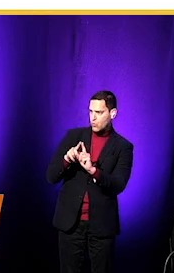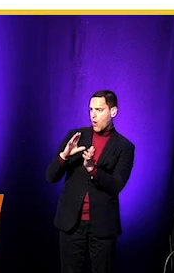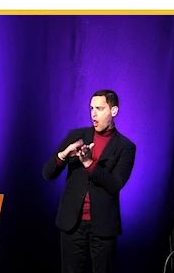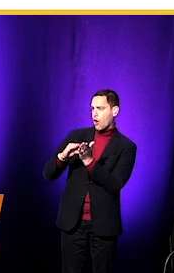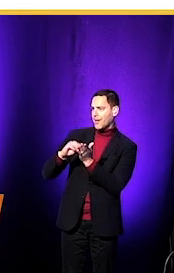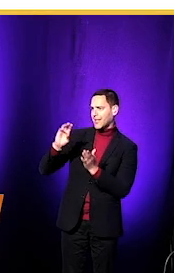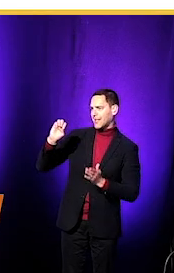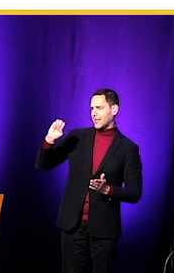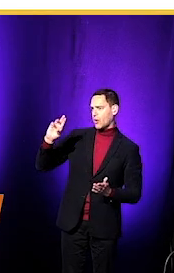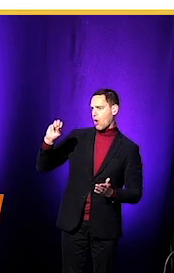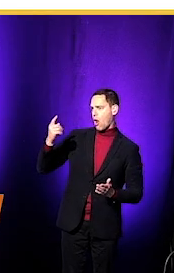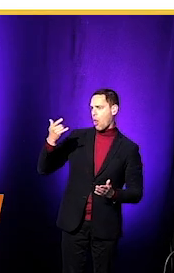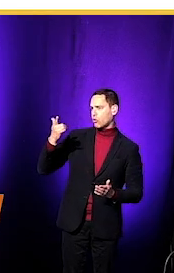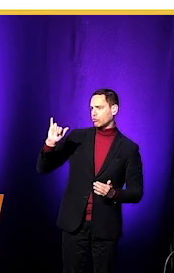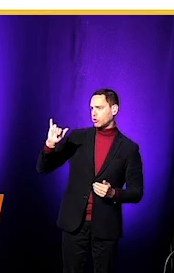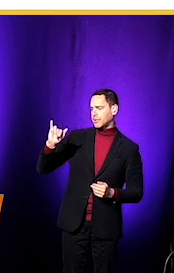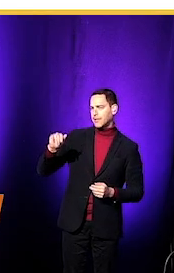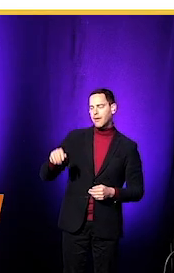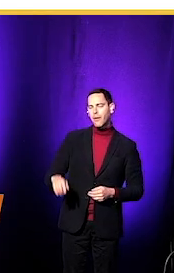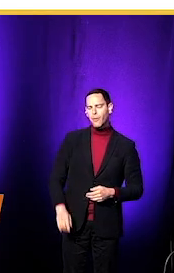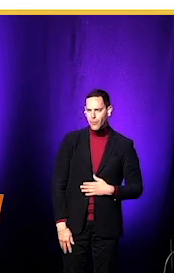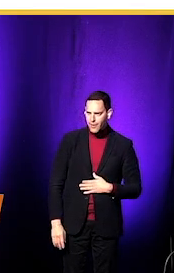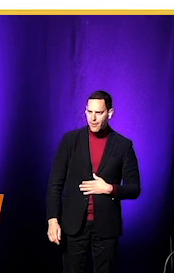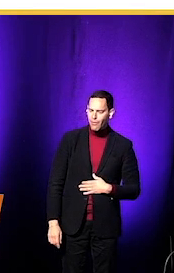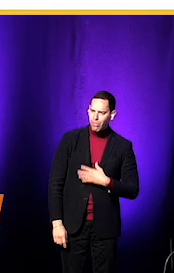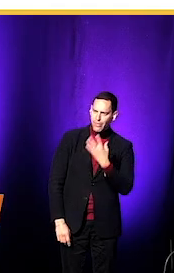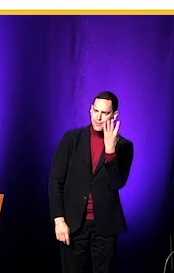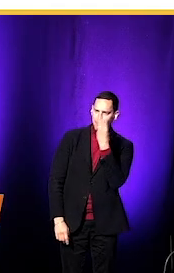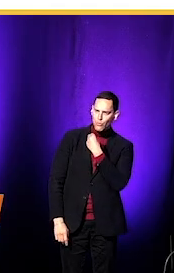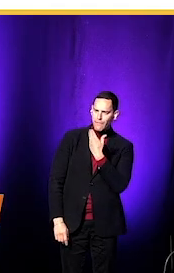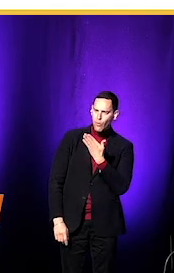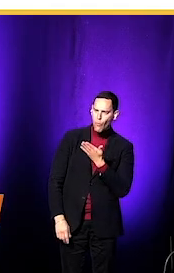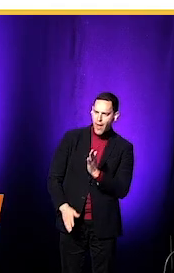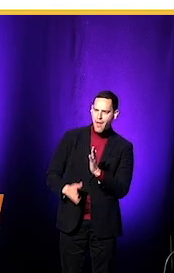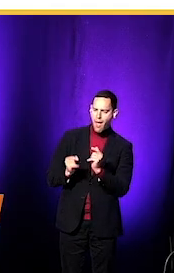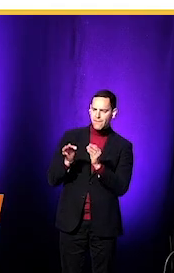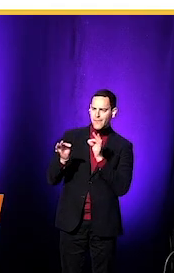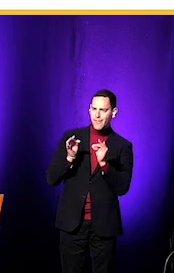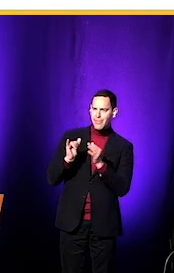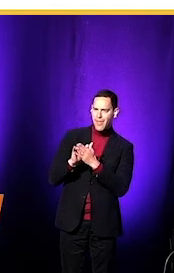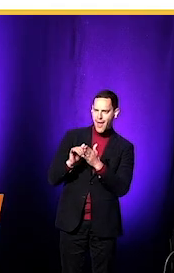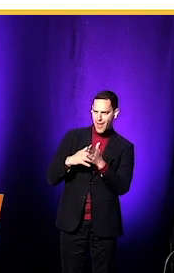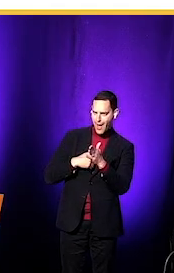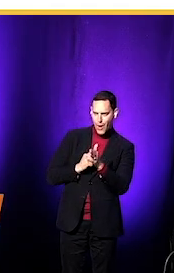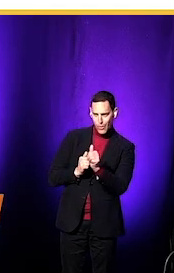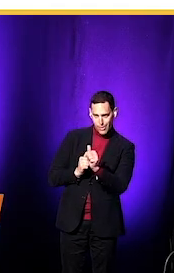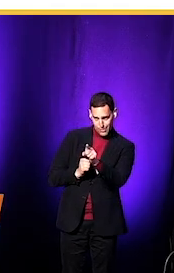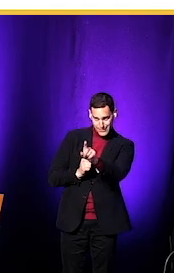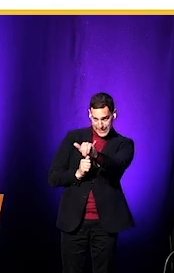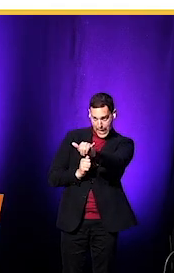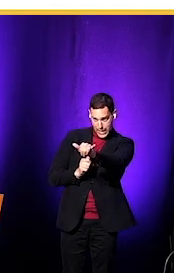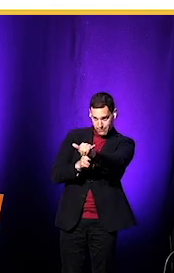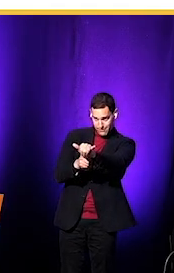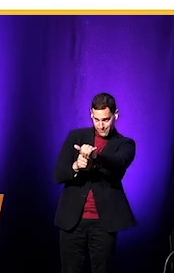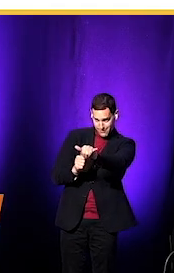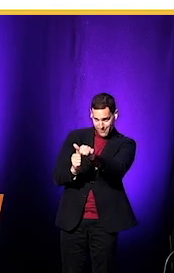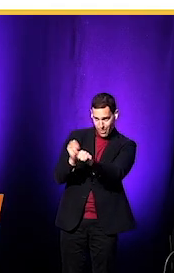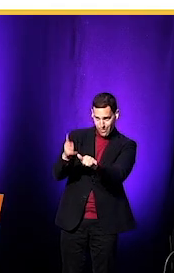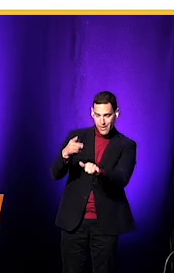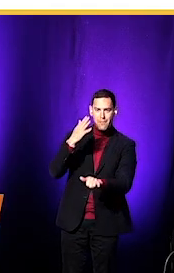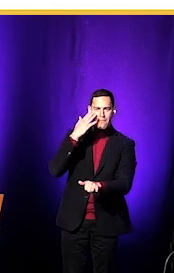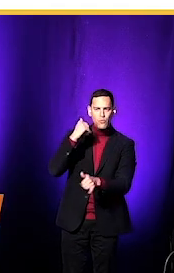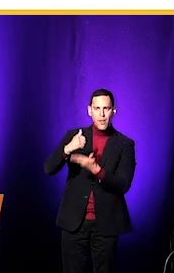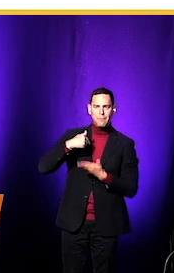That's such a beautiful way of saying it, and I'm going to follow you up so you can help me. I think when we are